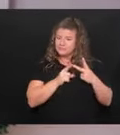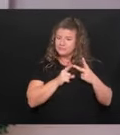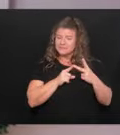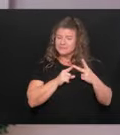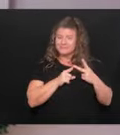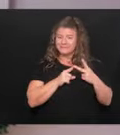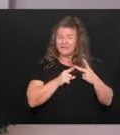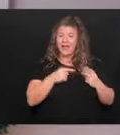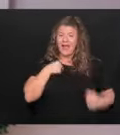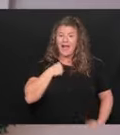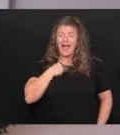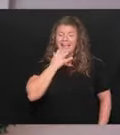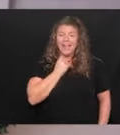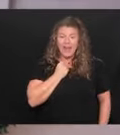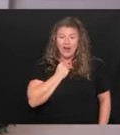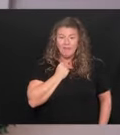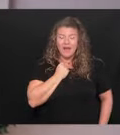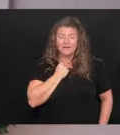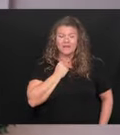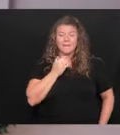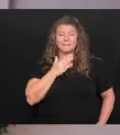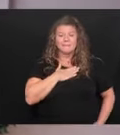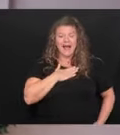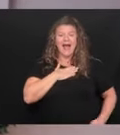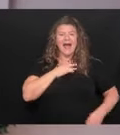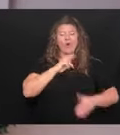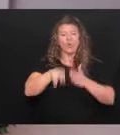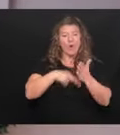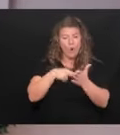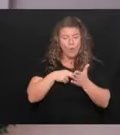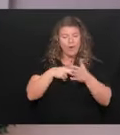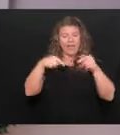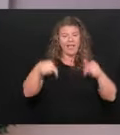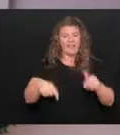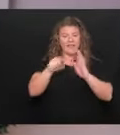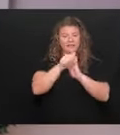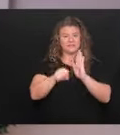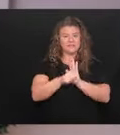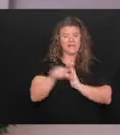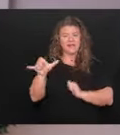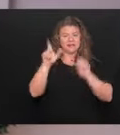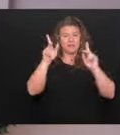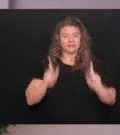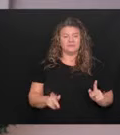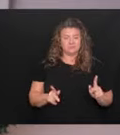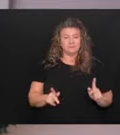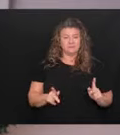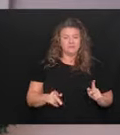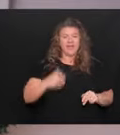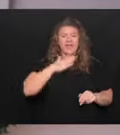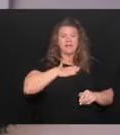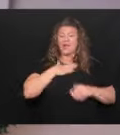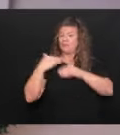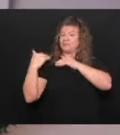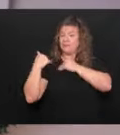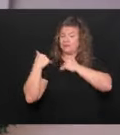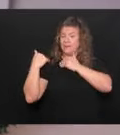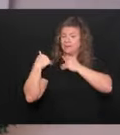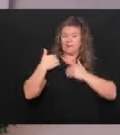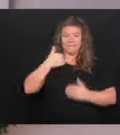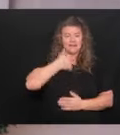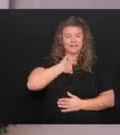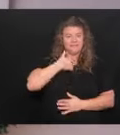I care about, you know, my role in the state as a citizen and my responsibility not only to myself,